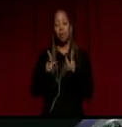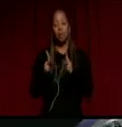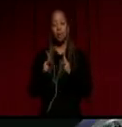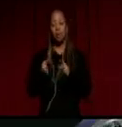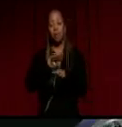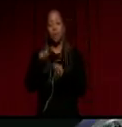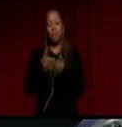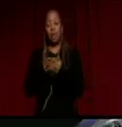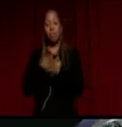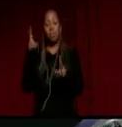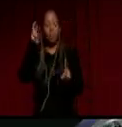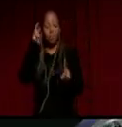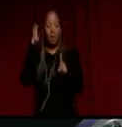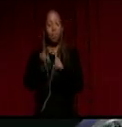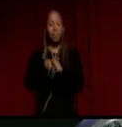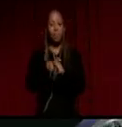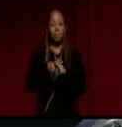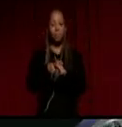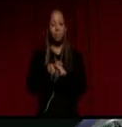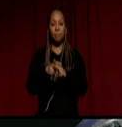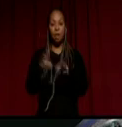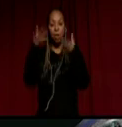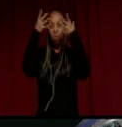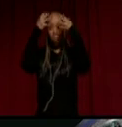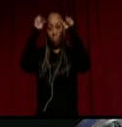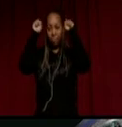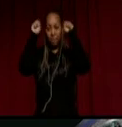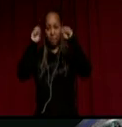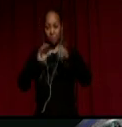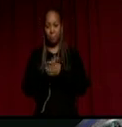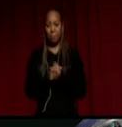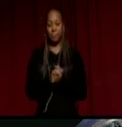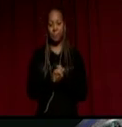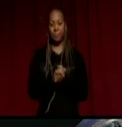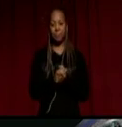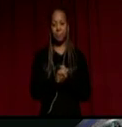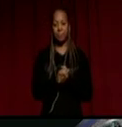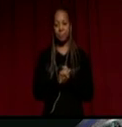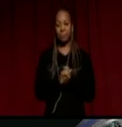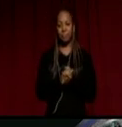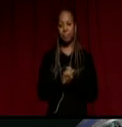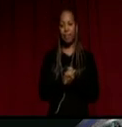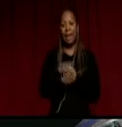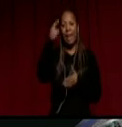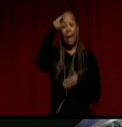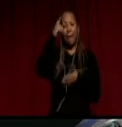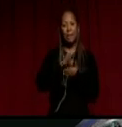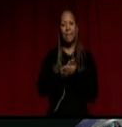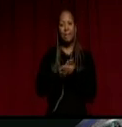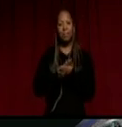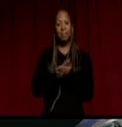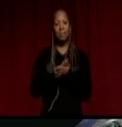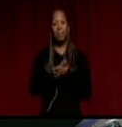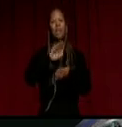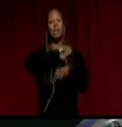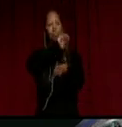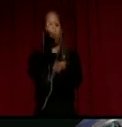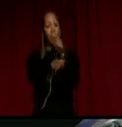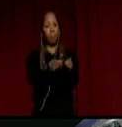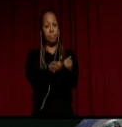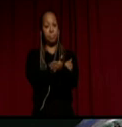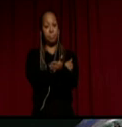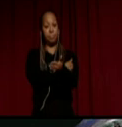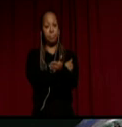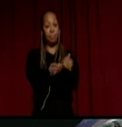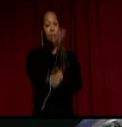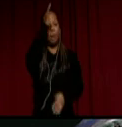ask you a question about the President of the United States. I believe in authority.